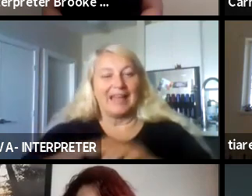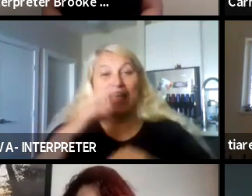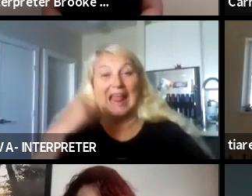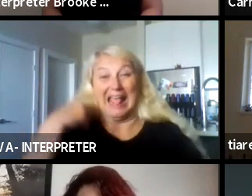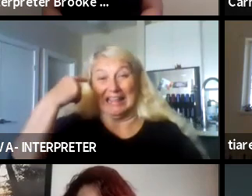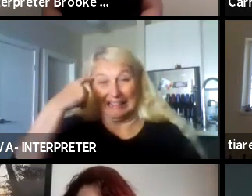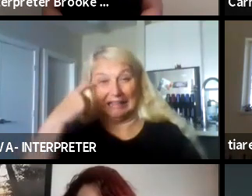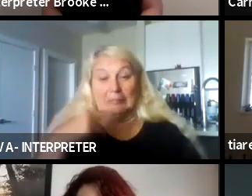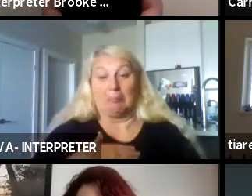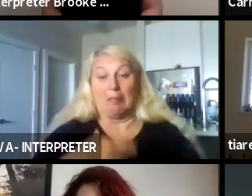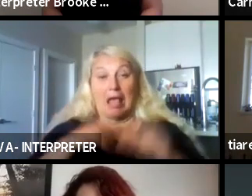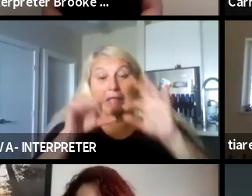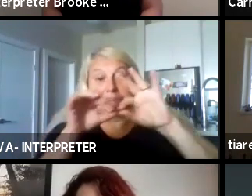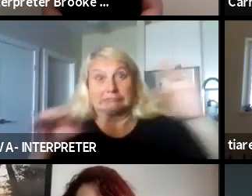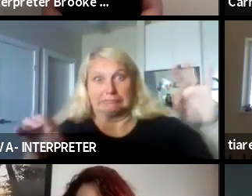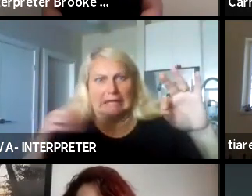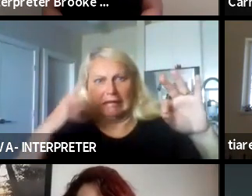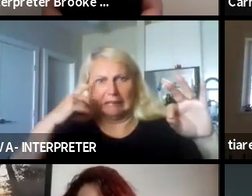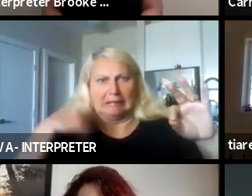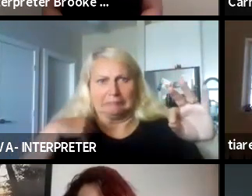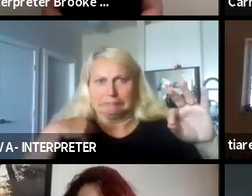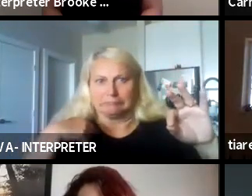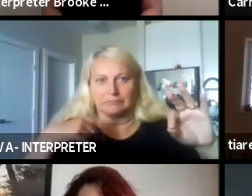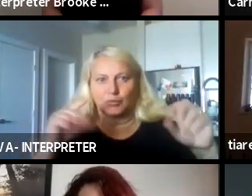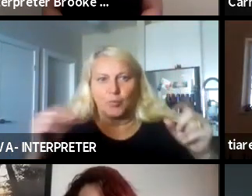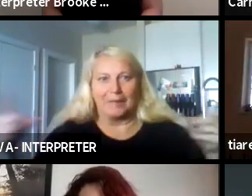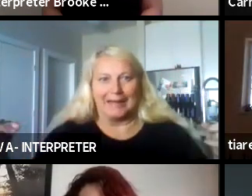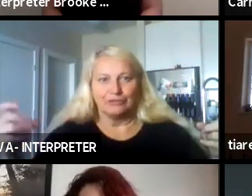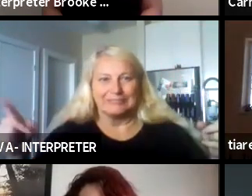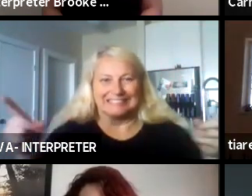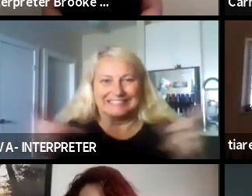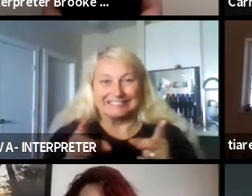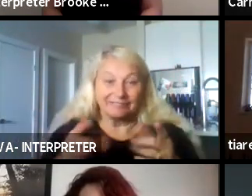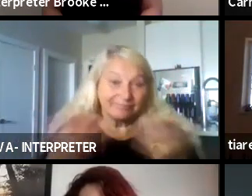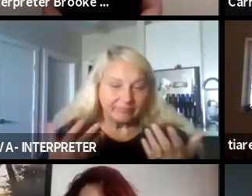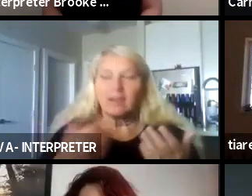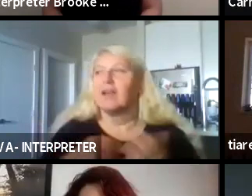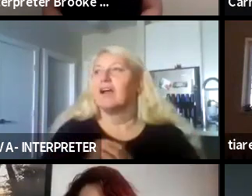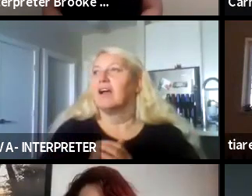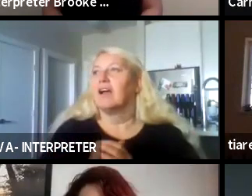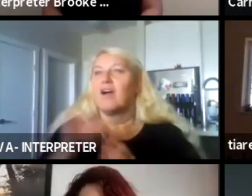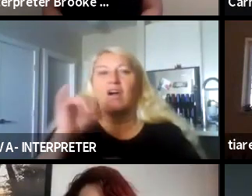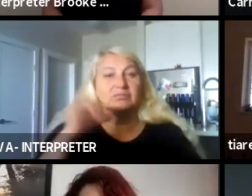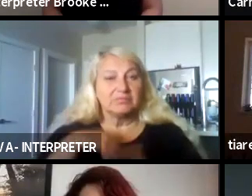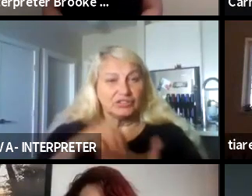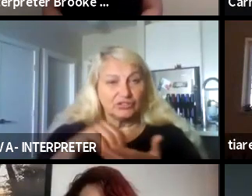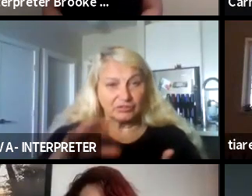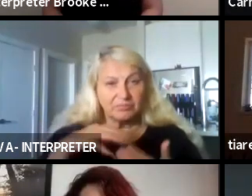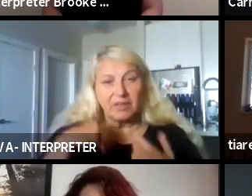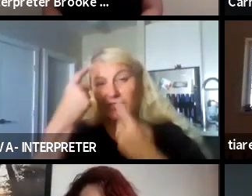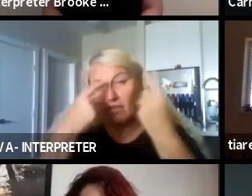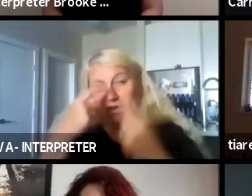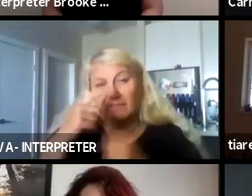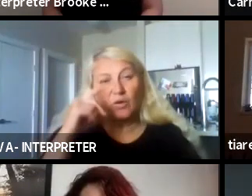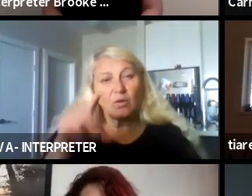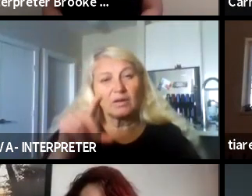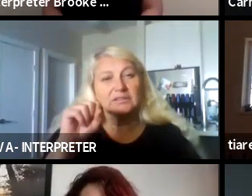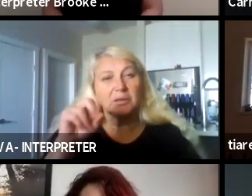I also am a dramaturg. So I spend a lot of time disability dramaturging. I'm currently the thought resident for Spiderweb Show, and I've